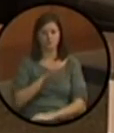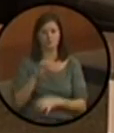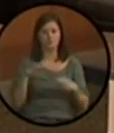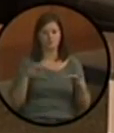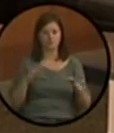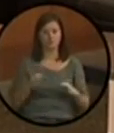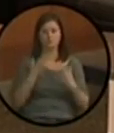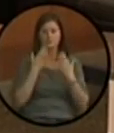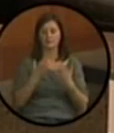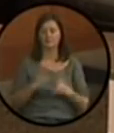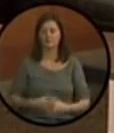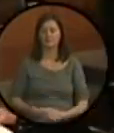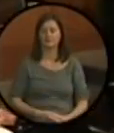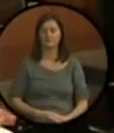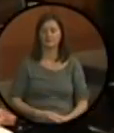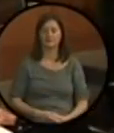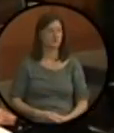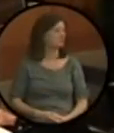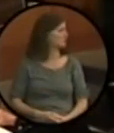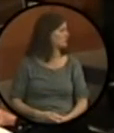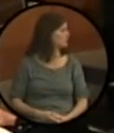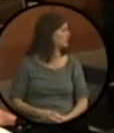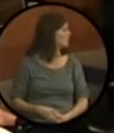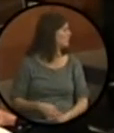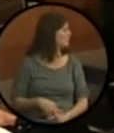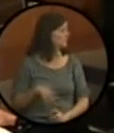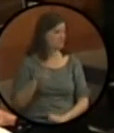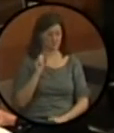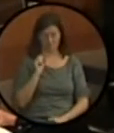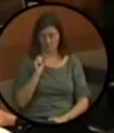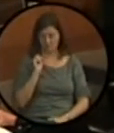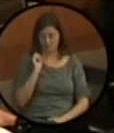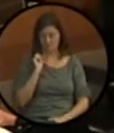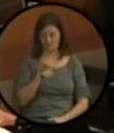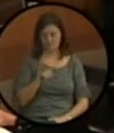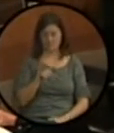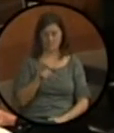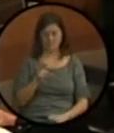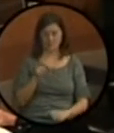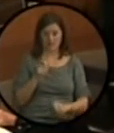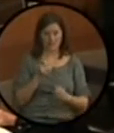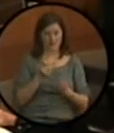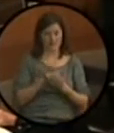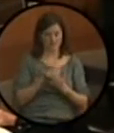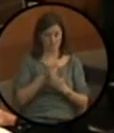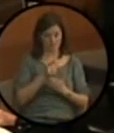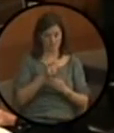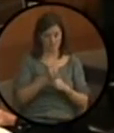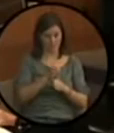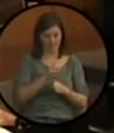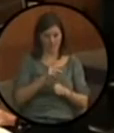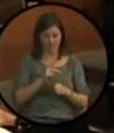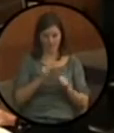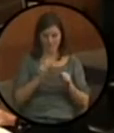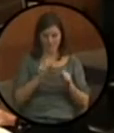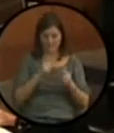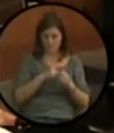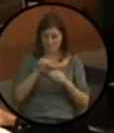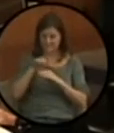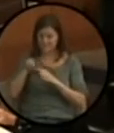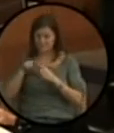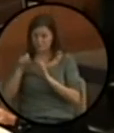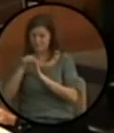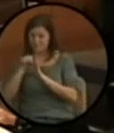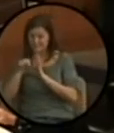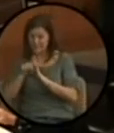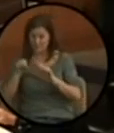Chief. Do we have any discretion in regards to whether forfeiture funds are submitted to the state and then go to the schools,